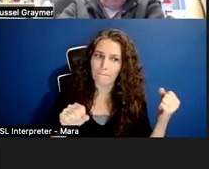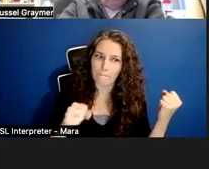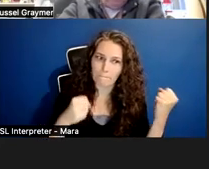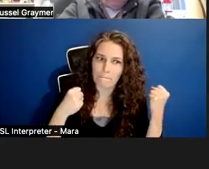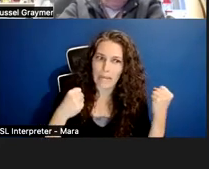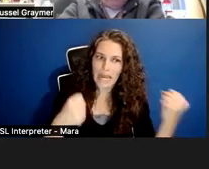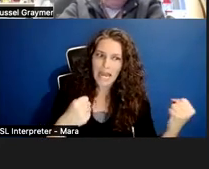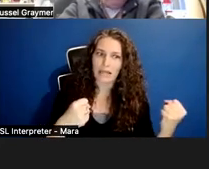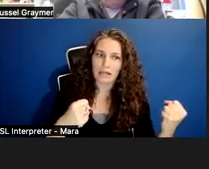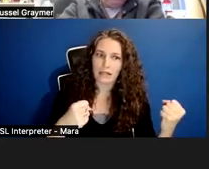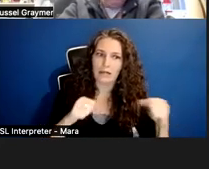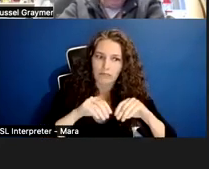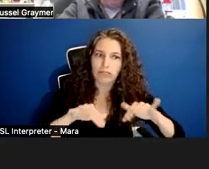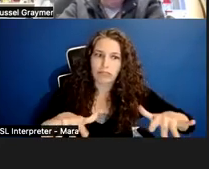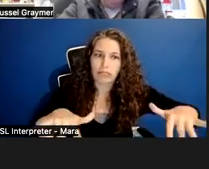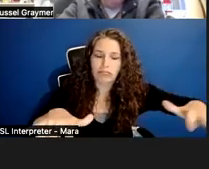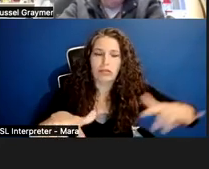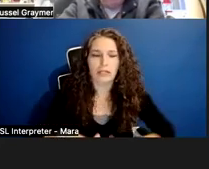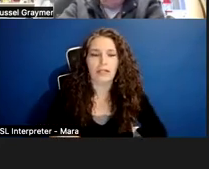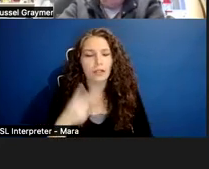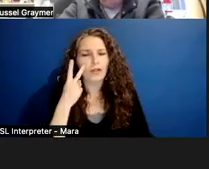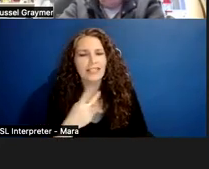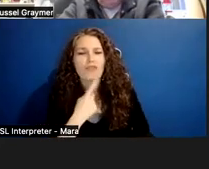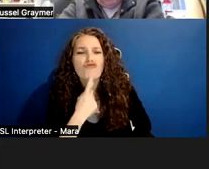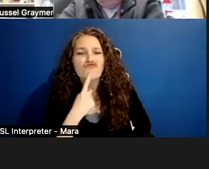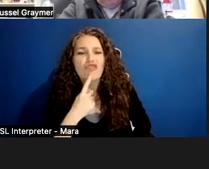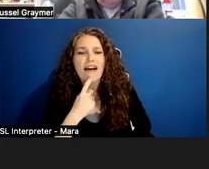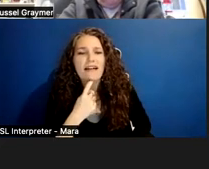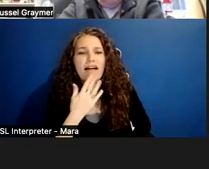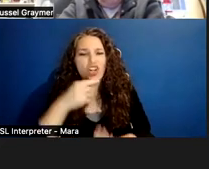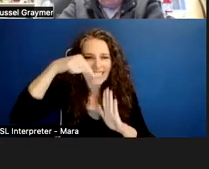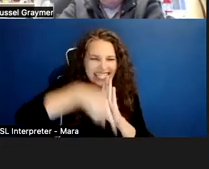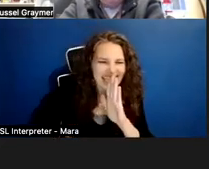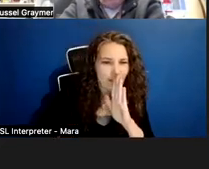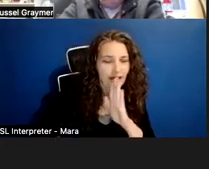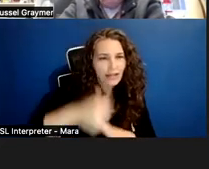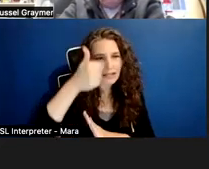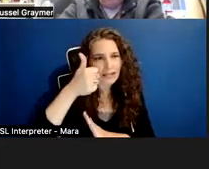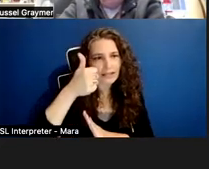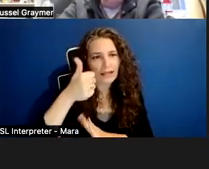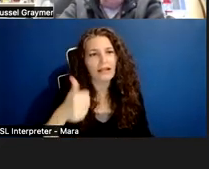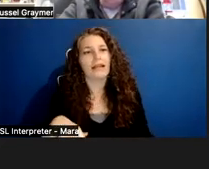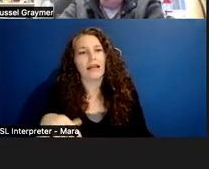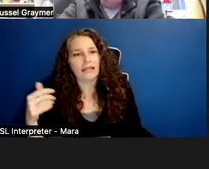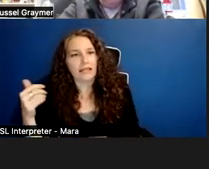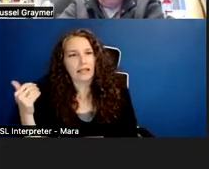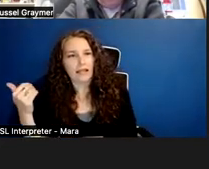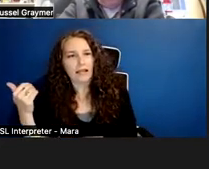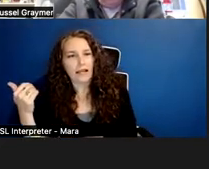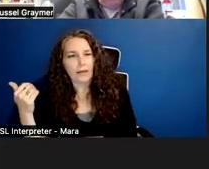green color being the deepest and the red color being the shallowest, near the main shock, which is on the